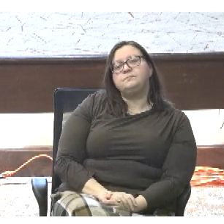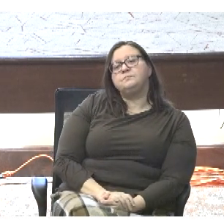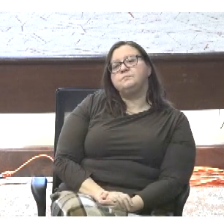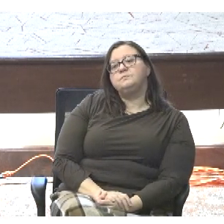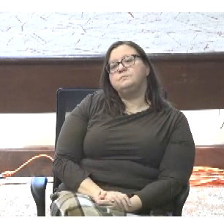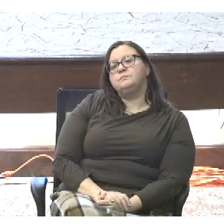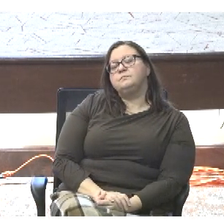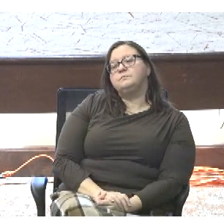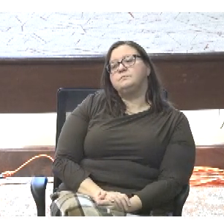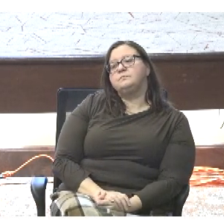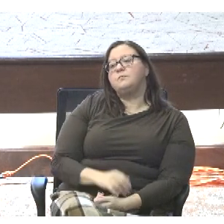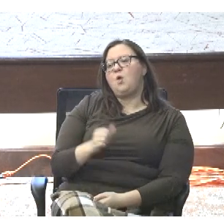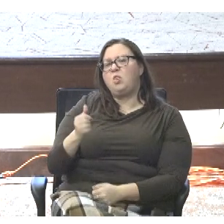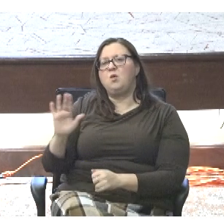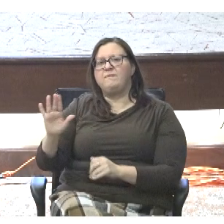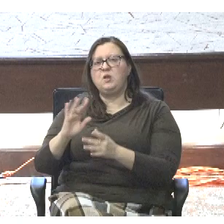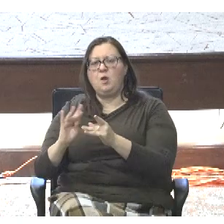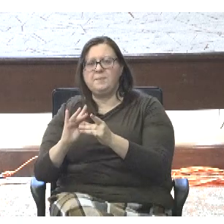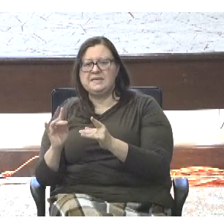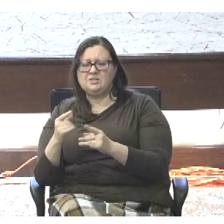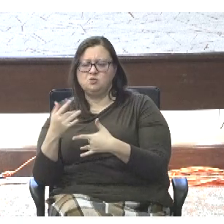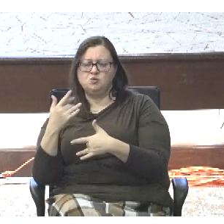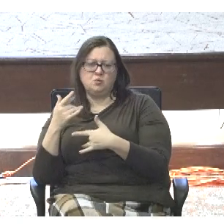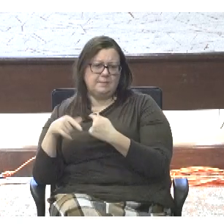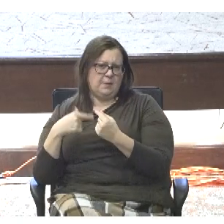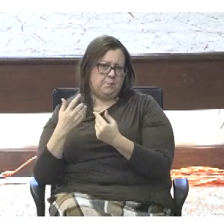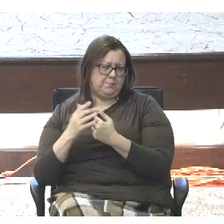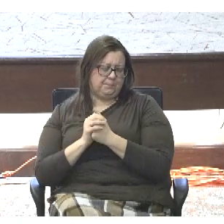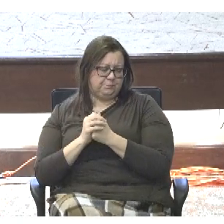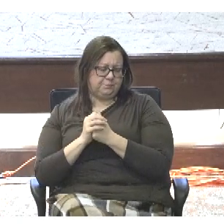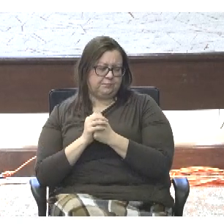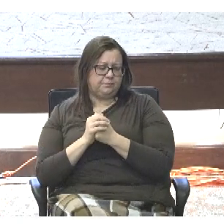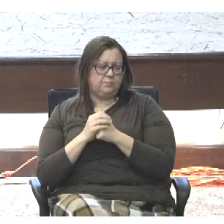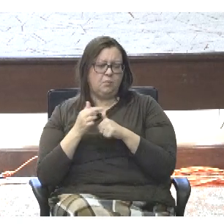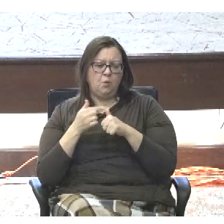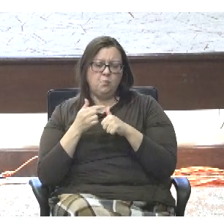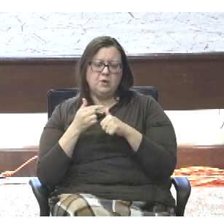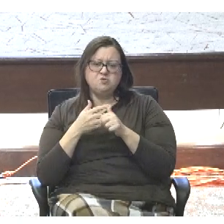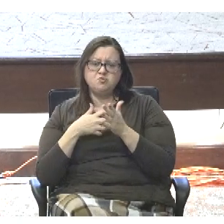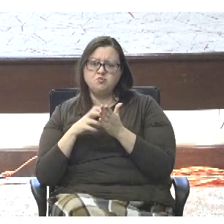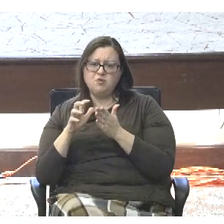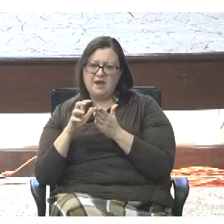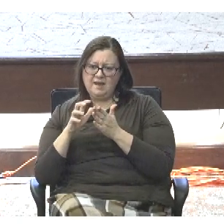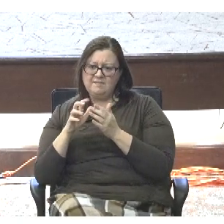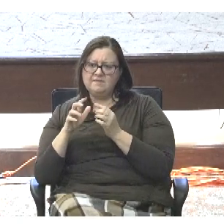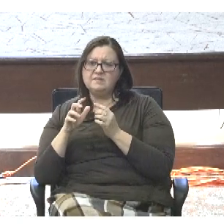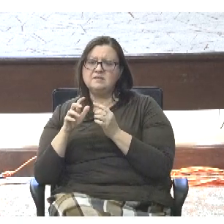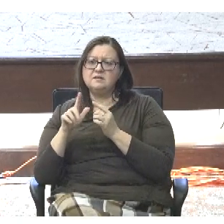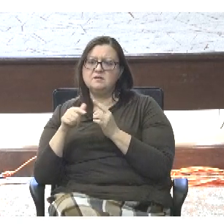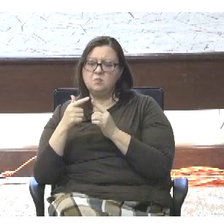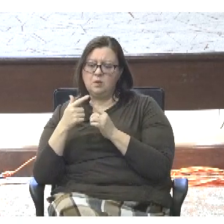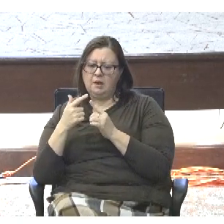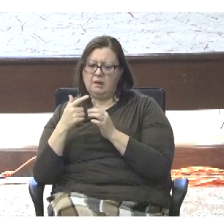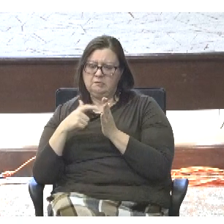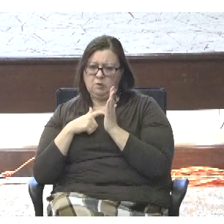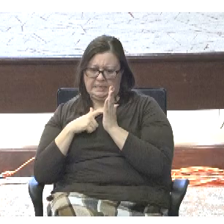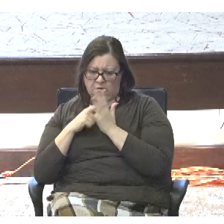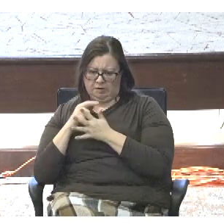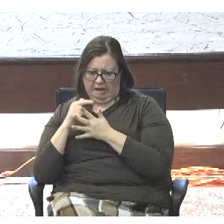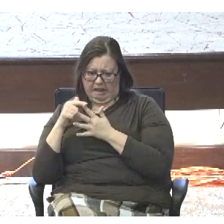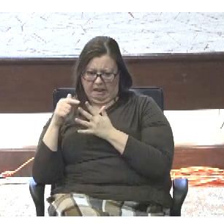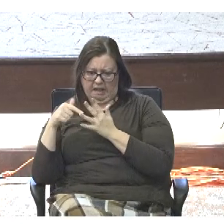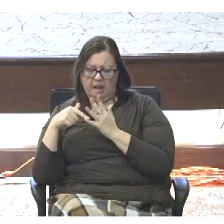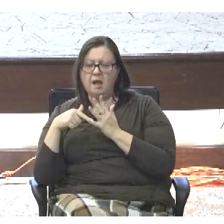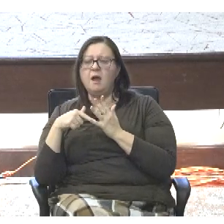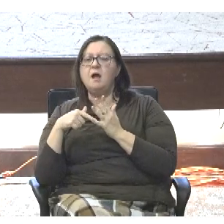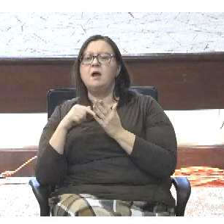Another one of the comments that they had was they were very concerned because in the original draft of the criteria, the